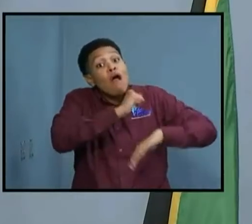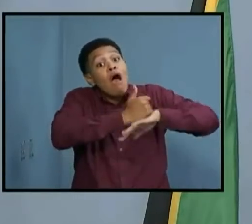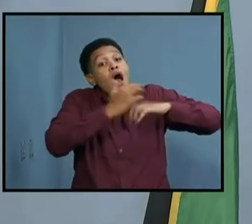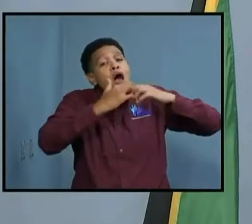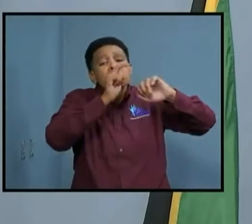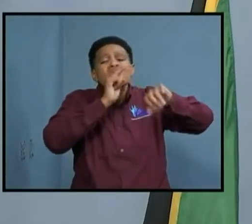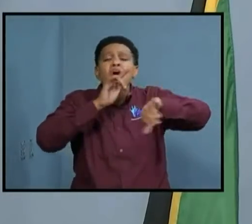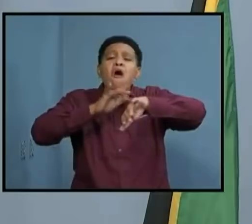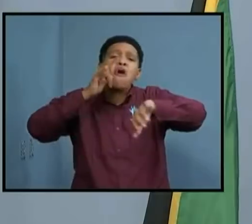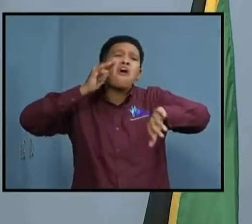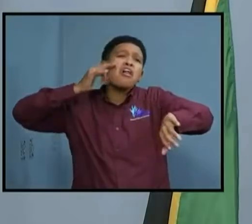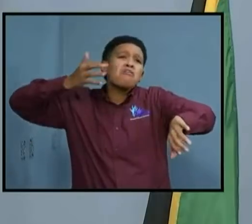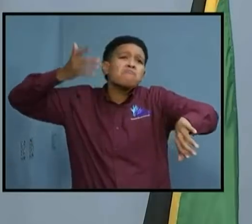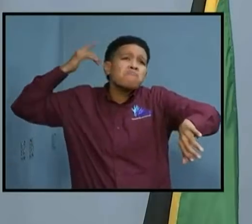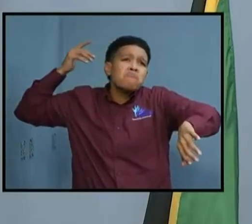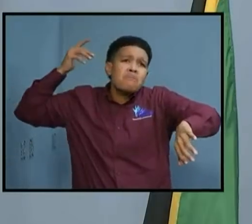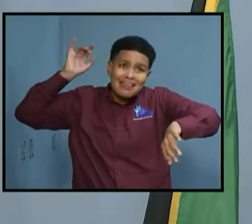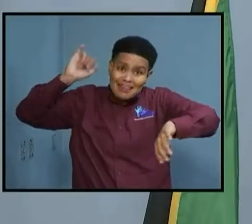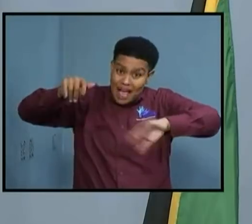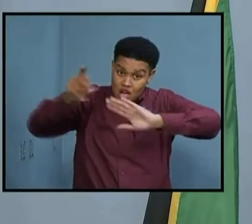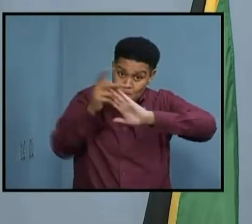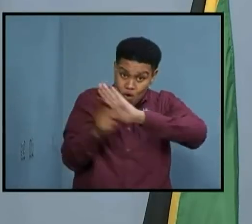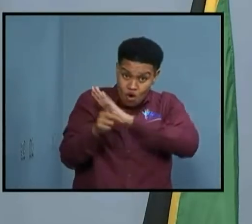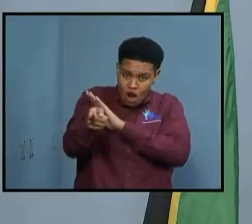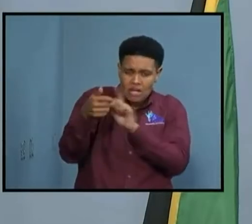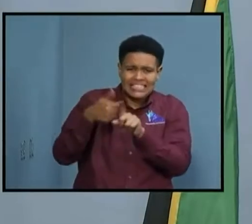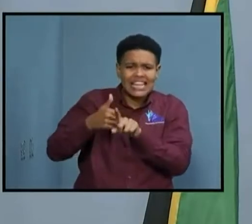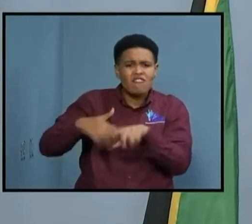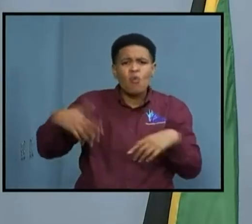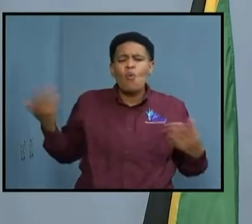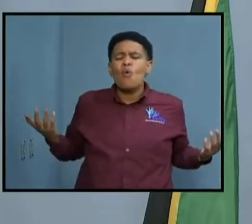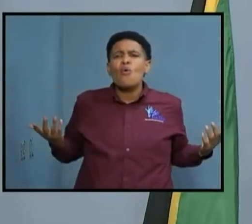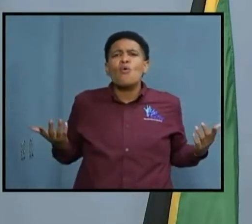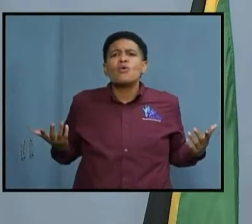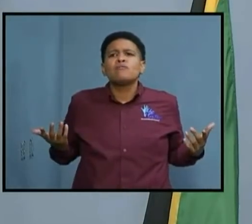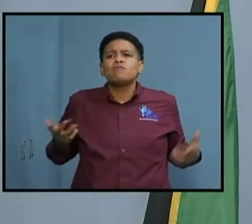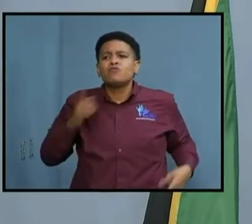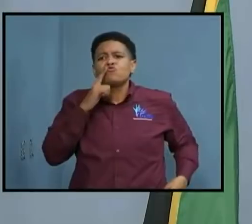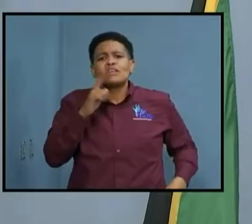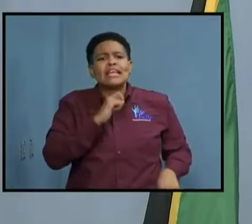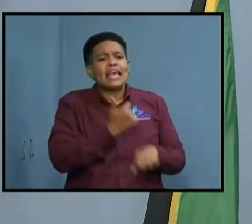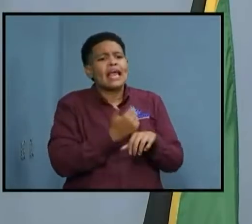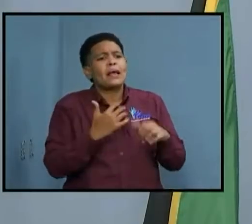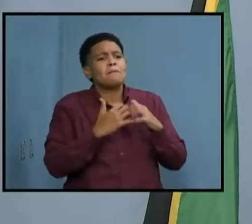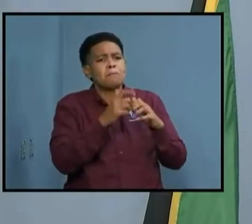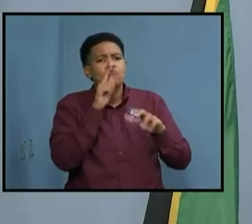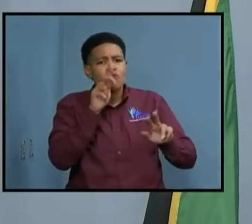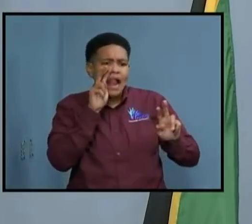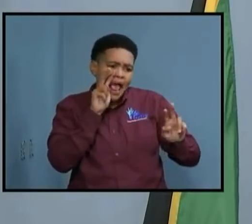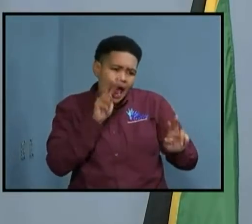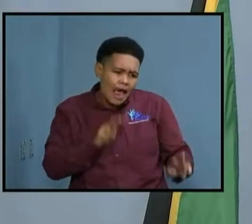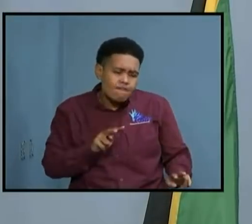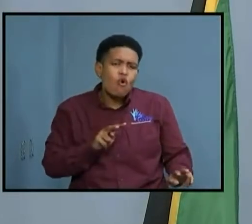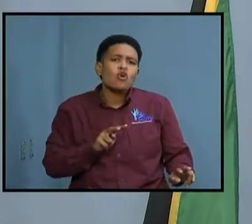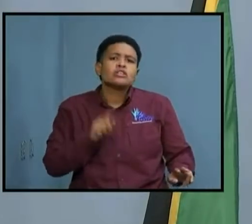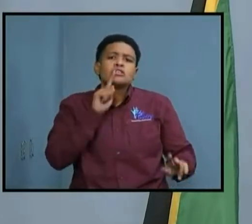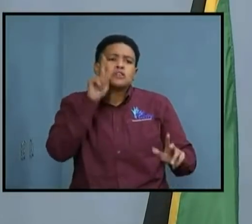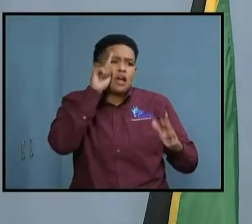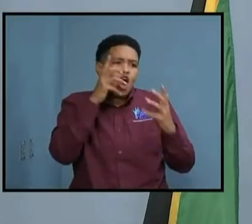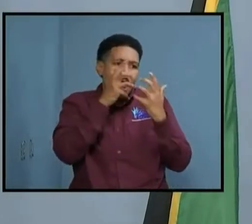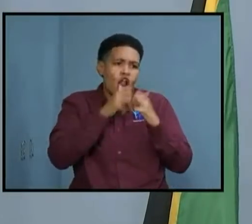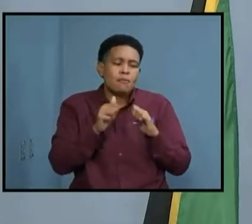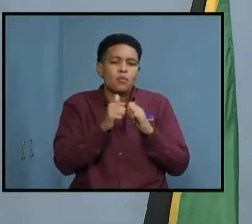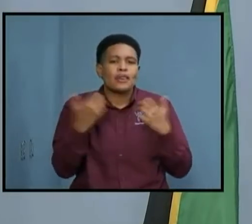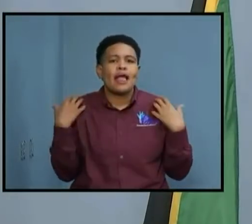early, and that protocol is implemented, is enforced in collaboration